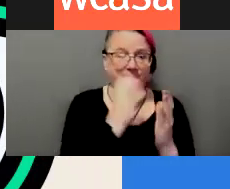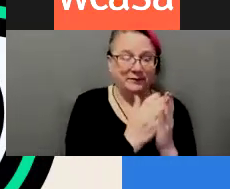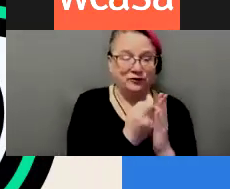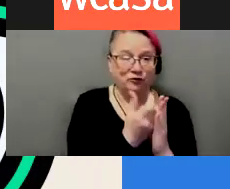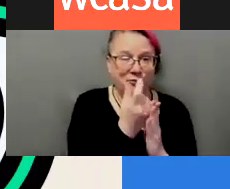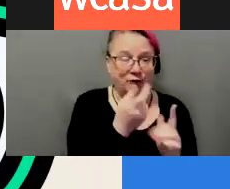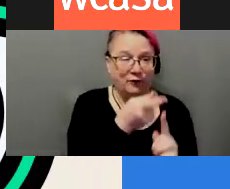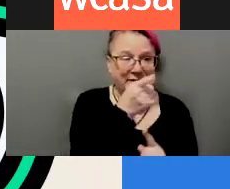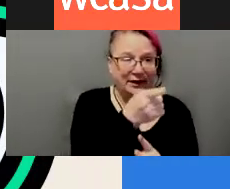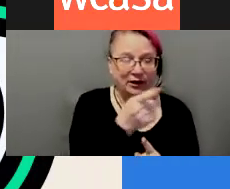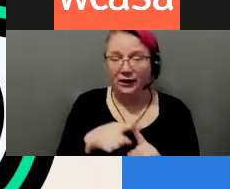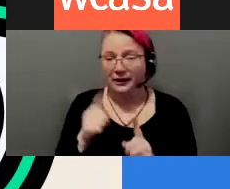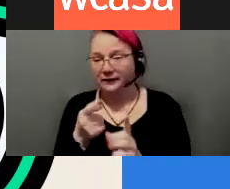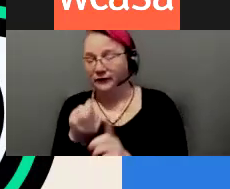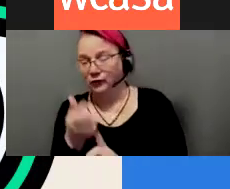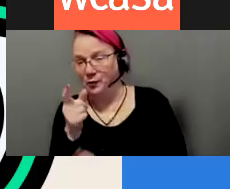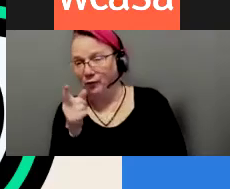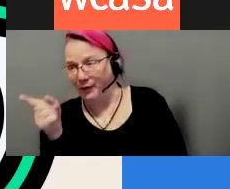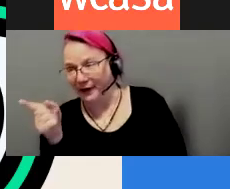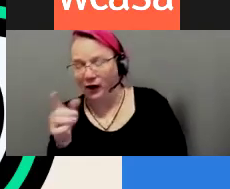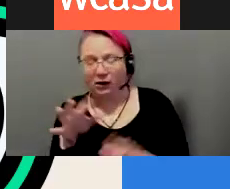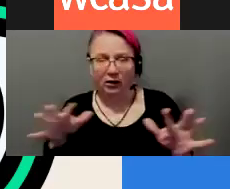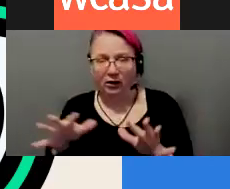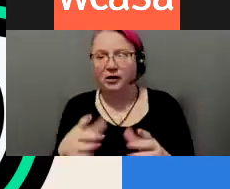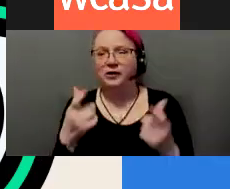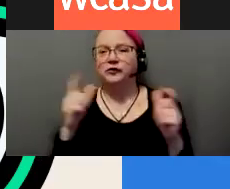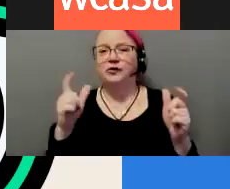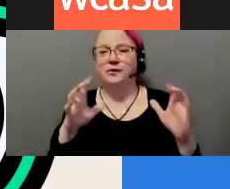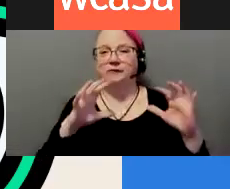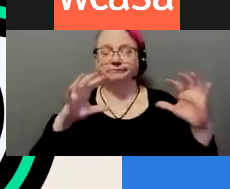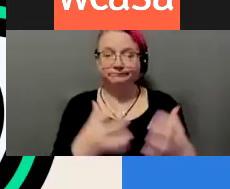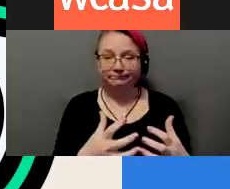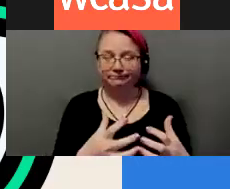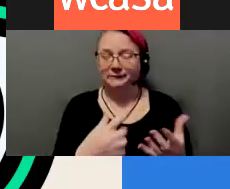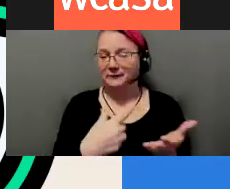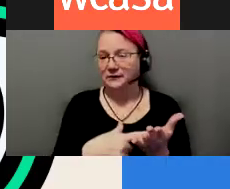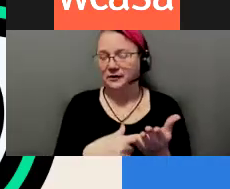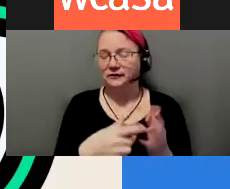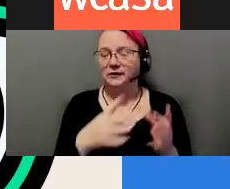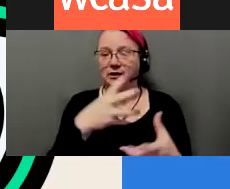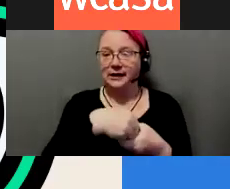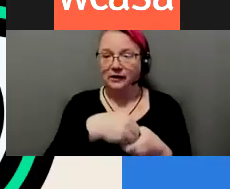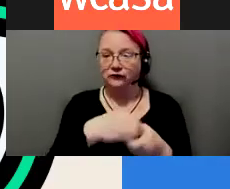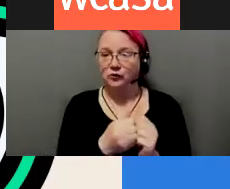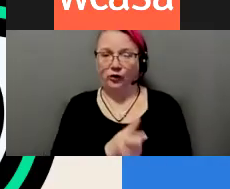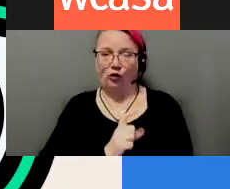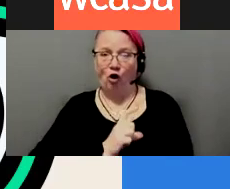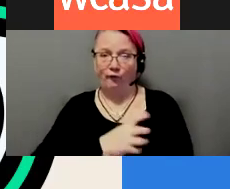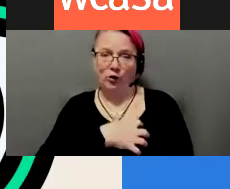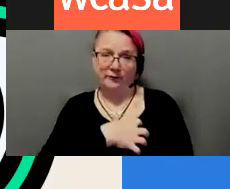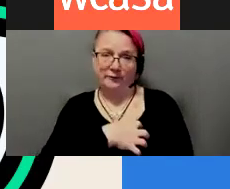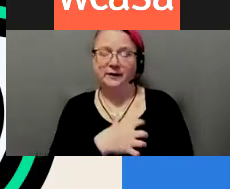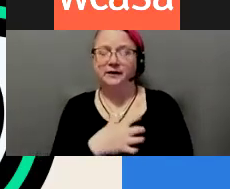places. The big buckets I'm going to talk about today is engaging with law enforcement, using